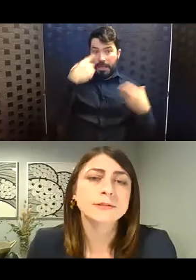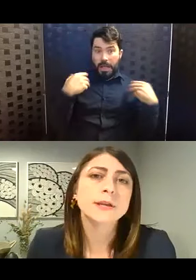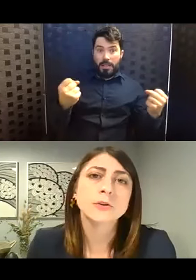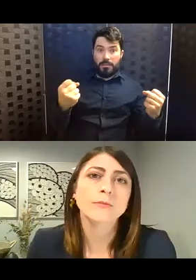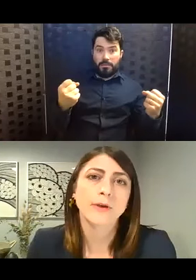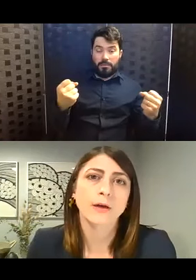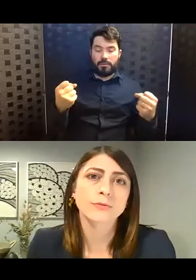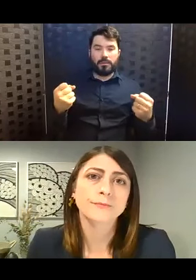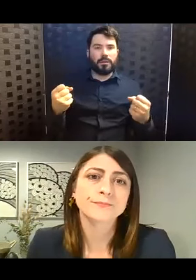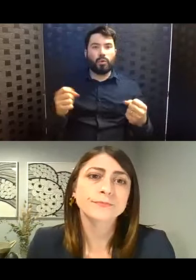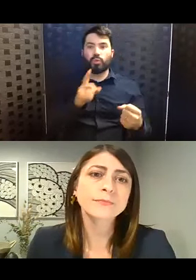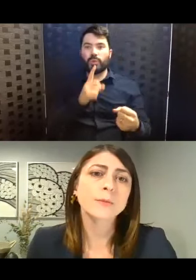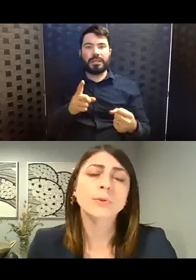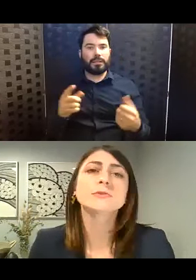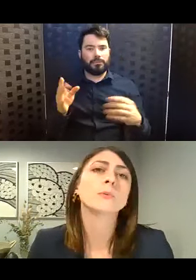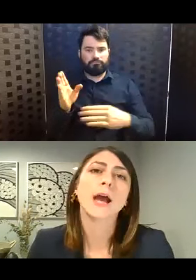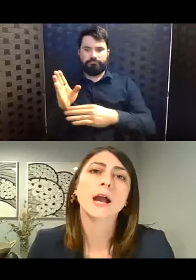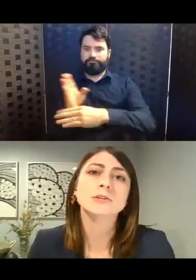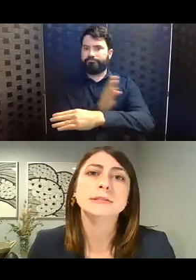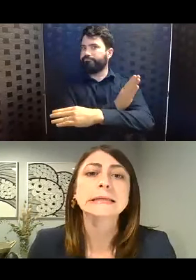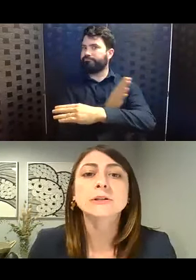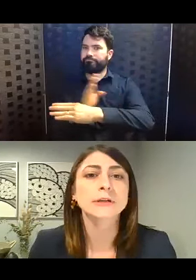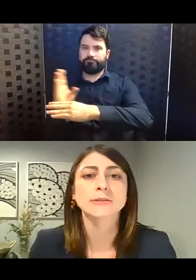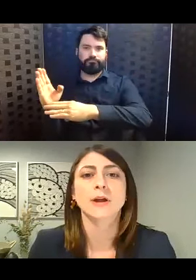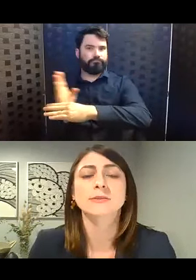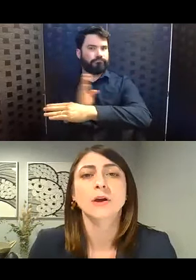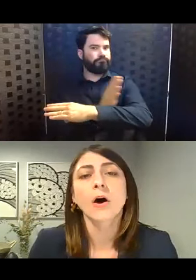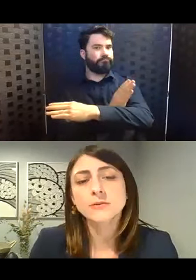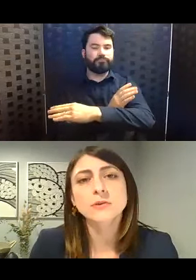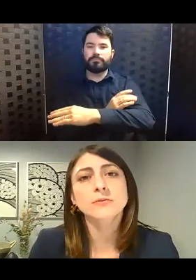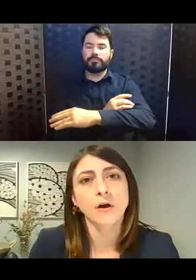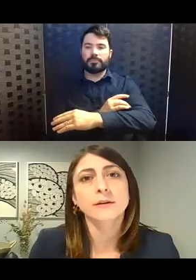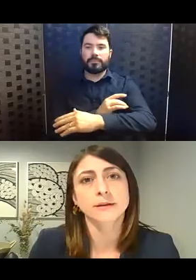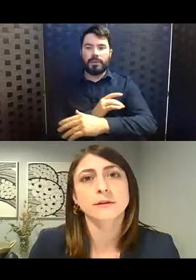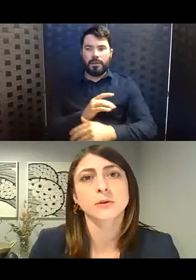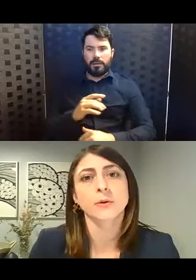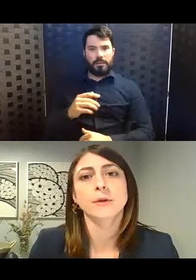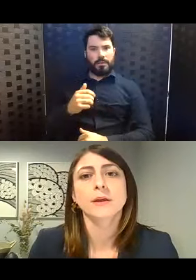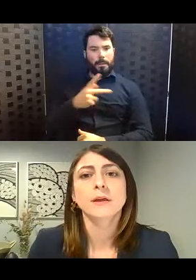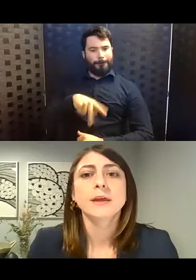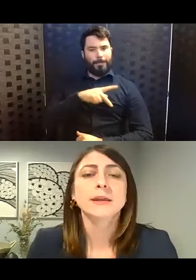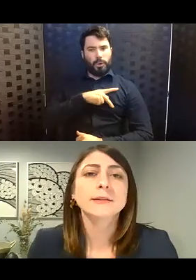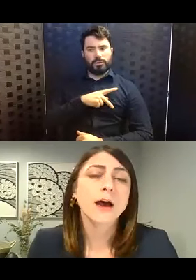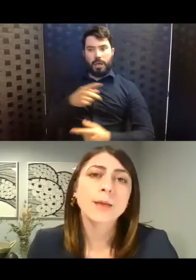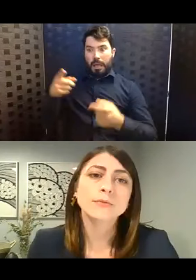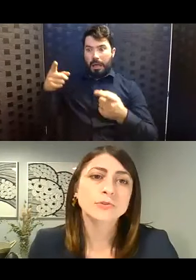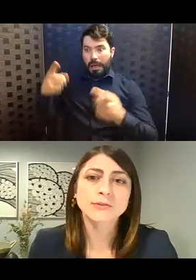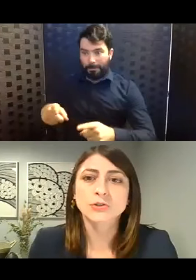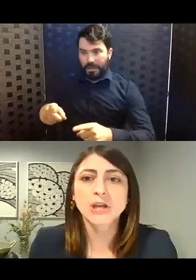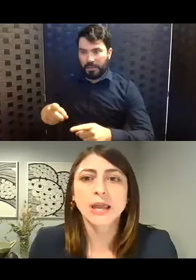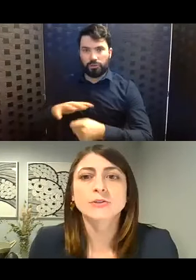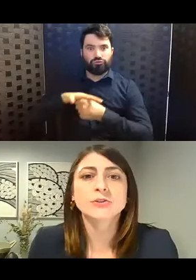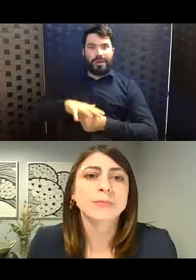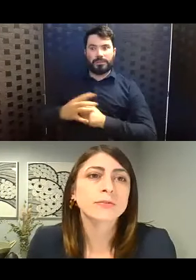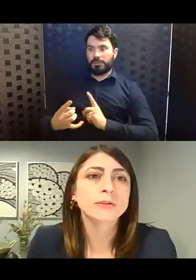this continuum of health. Personal reactions to increased stress also fall in a continuum. In a time of stress